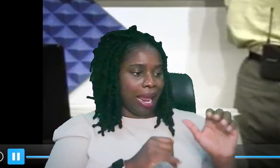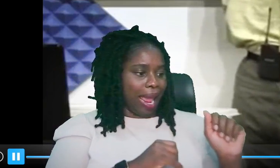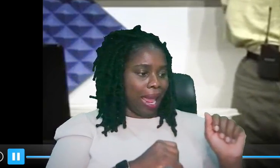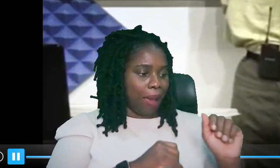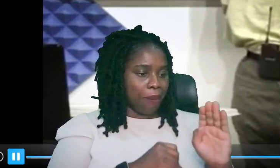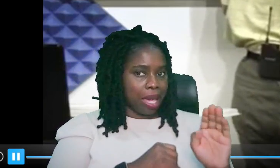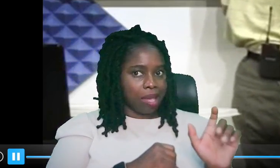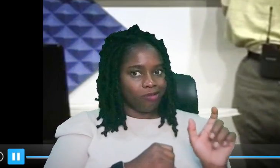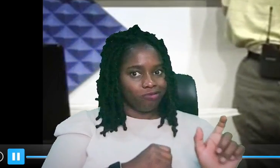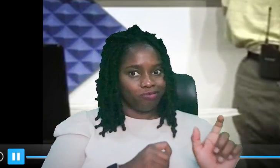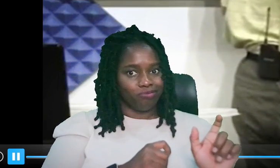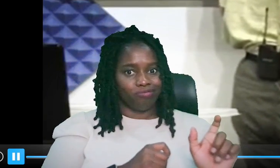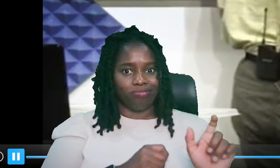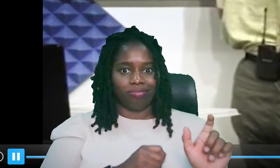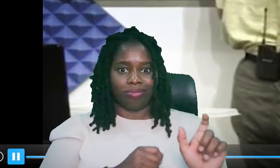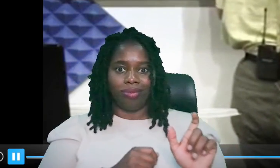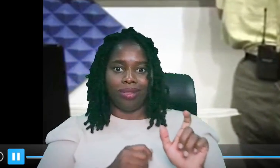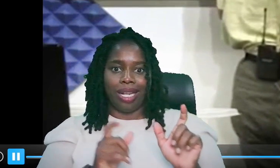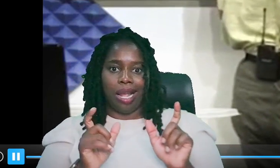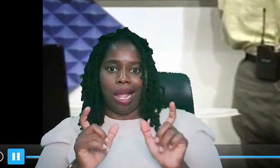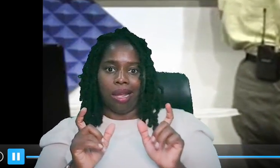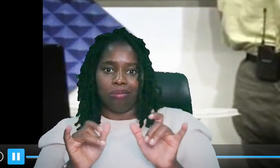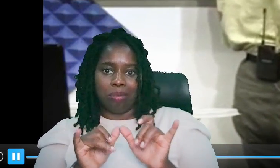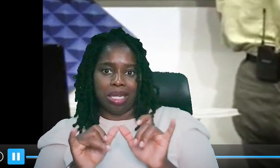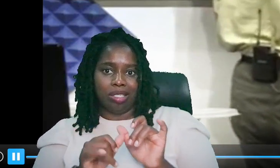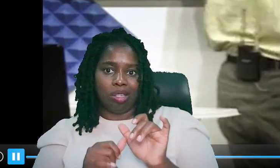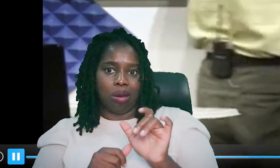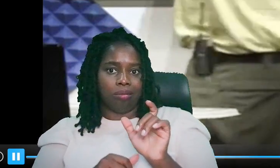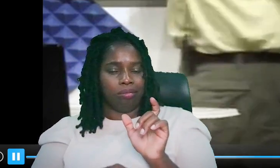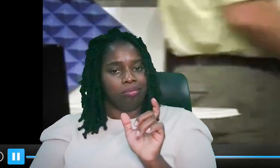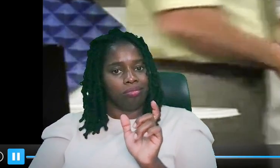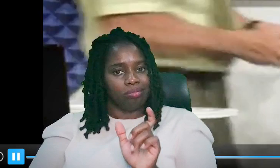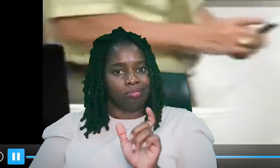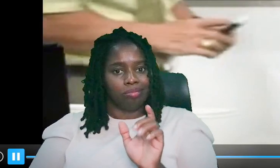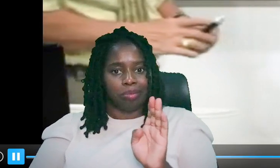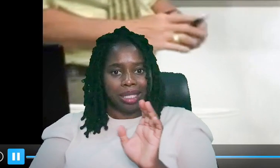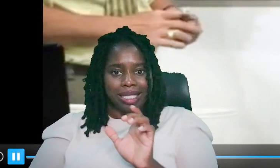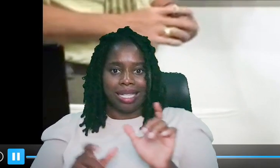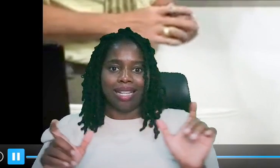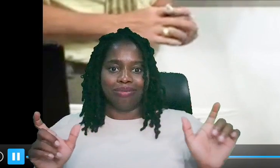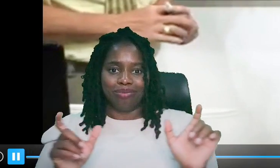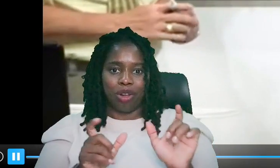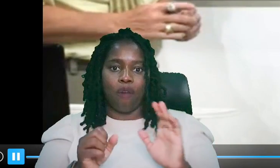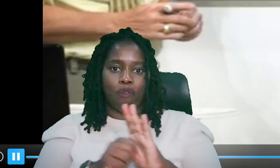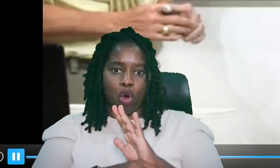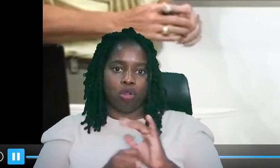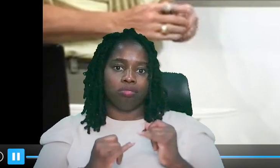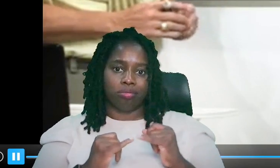Well, that little angle plus that little angle is equal to that big angle.